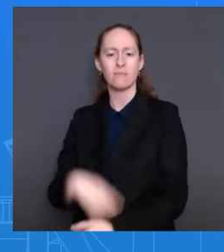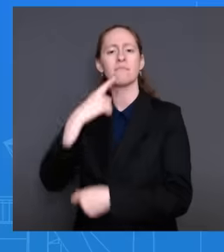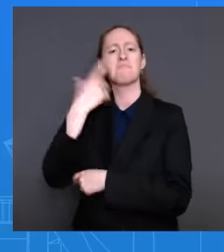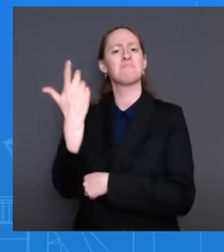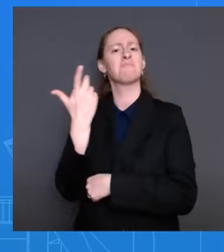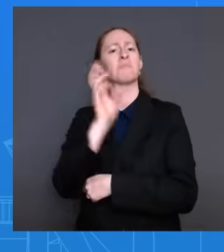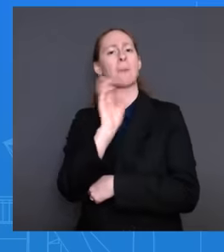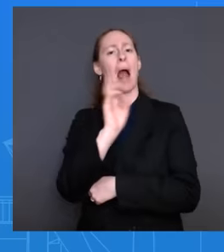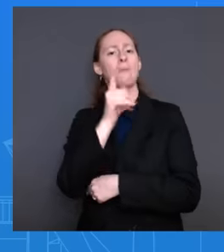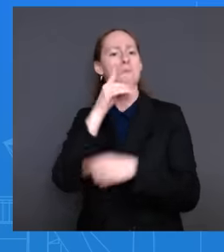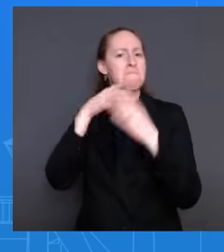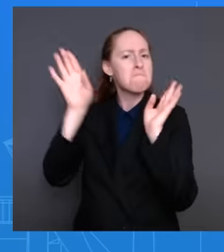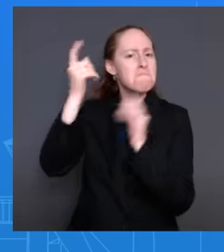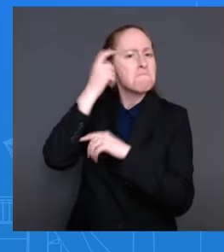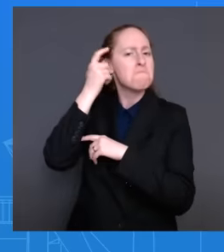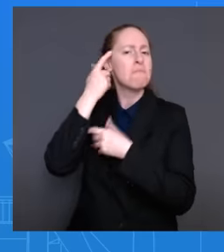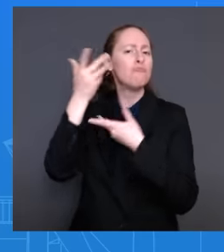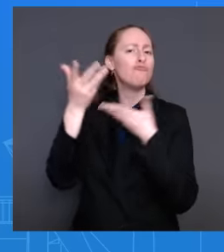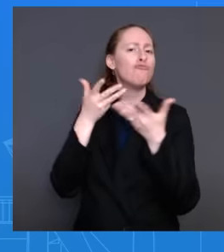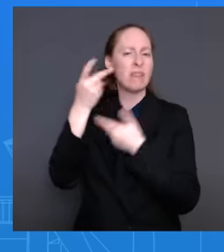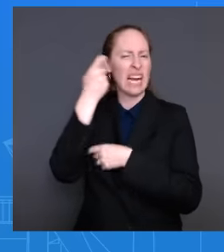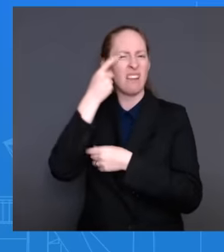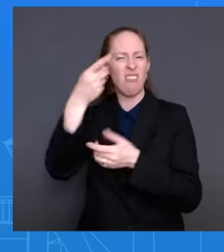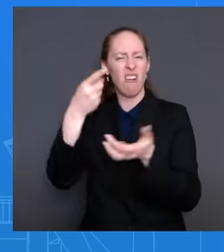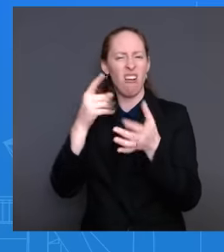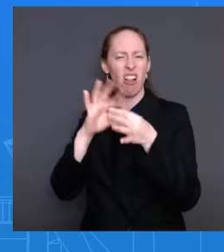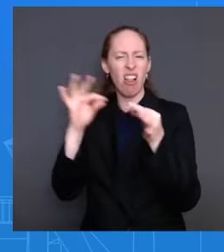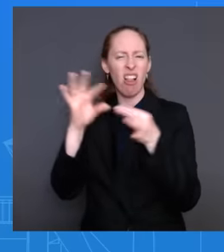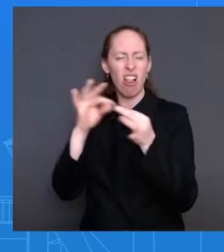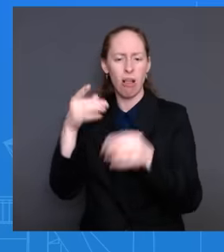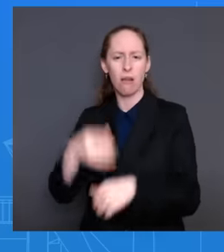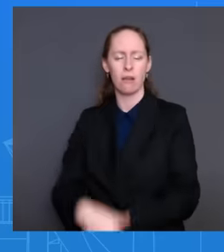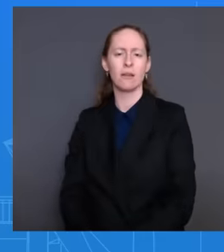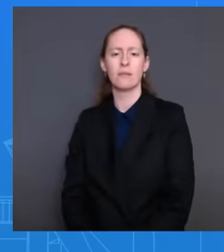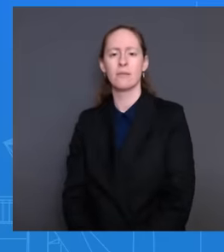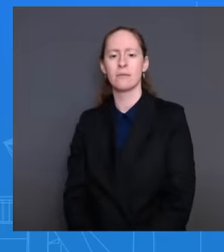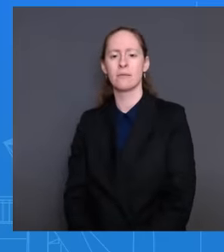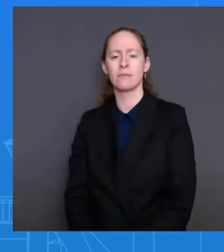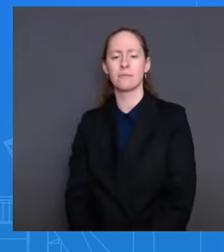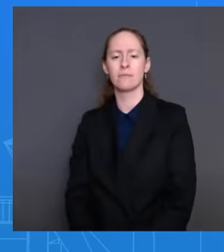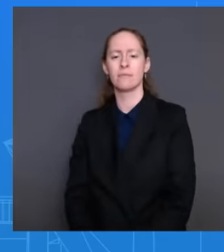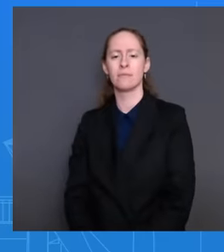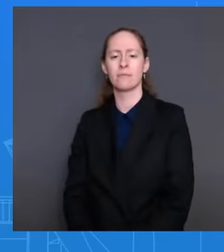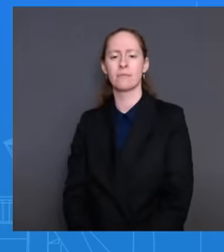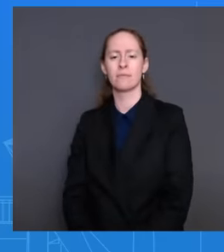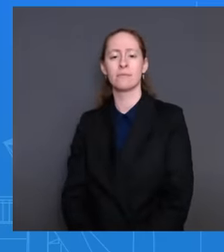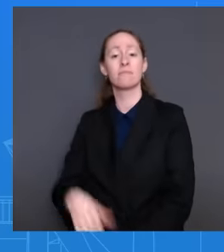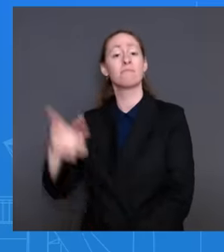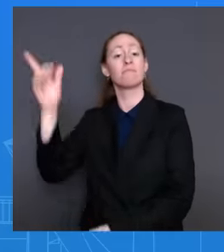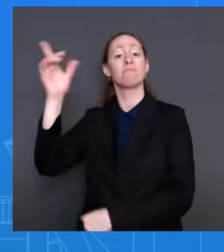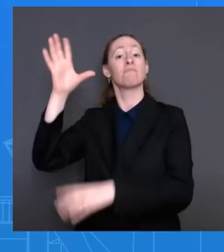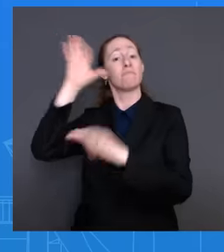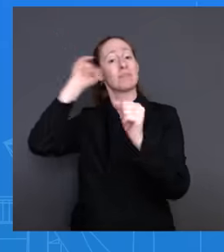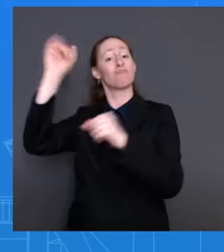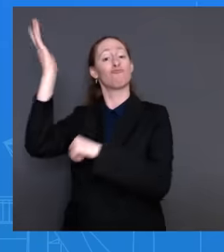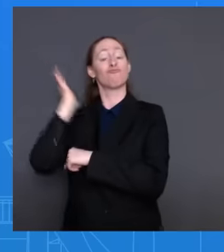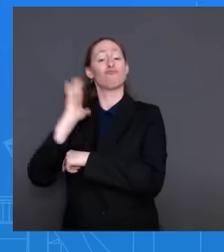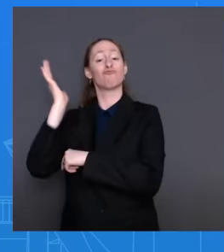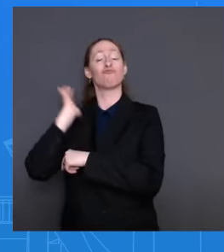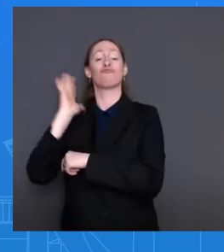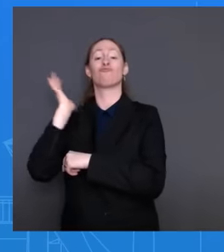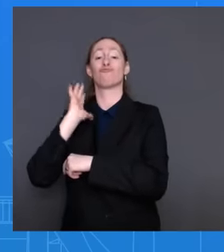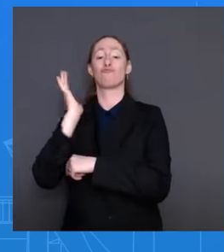epiphany after Trump was defeated, that they would come to their senses, in his words, and work with Democrats on certain